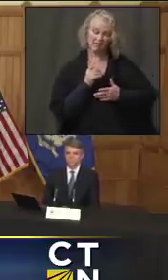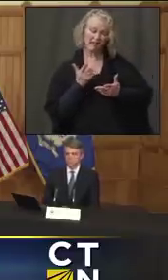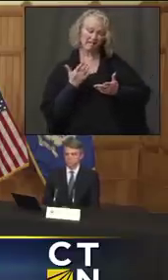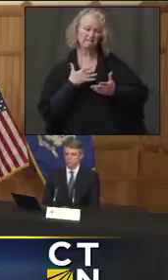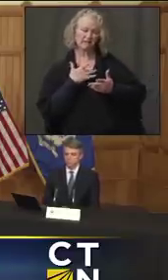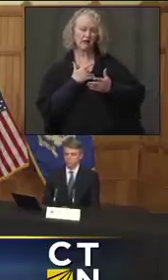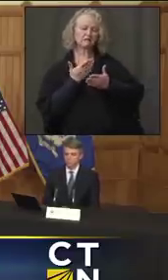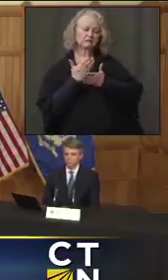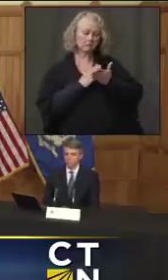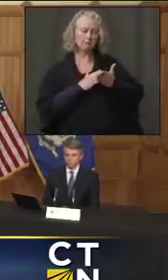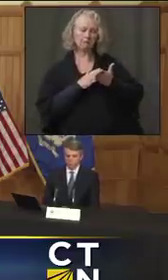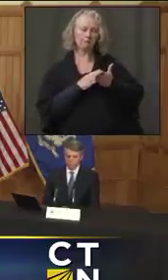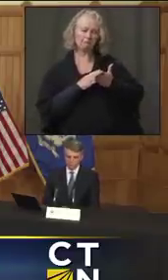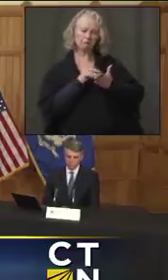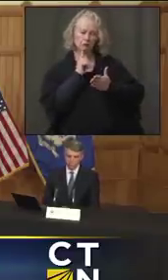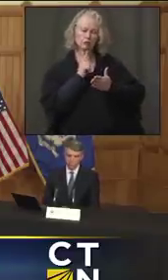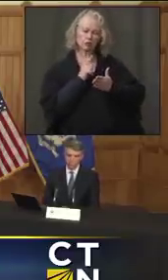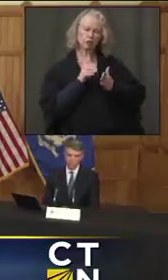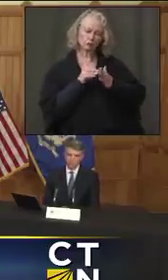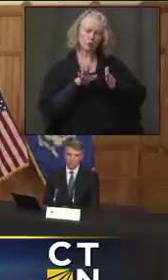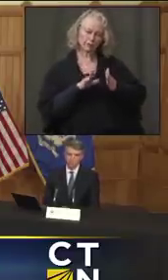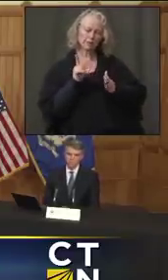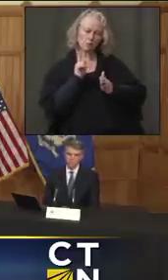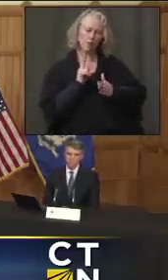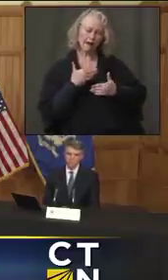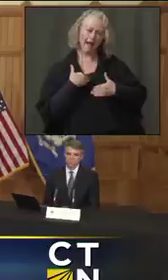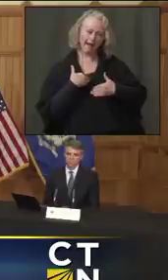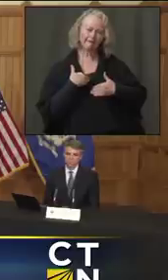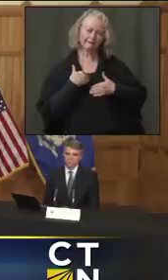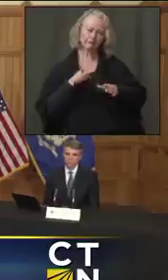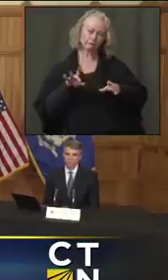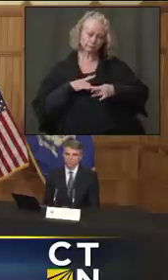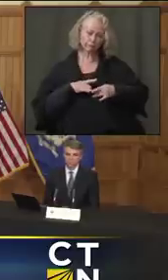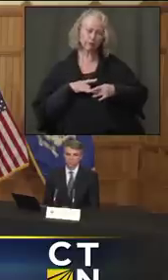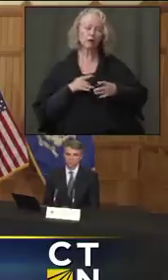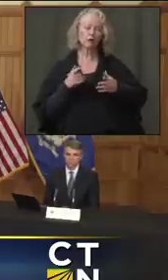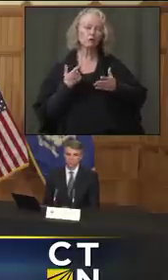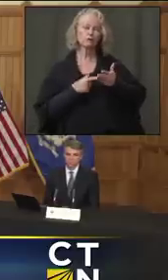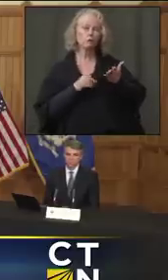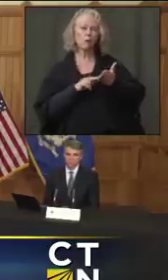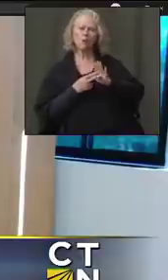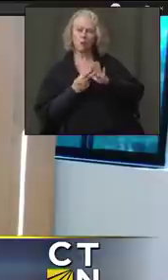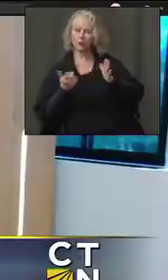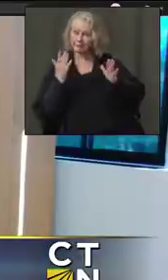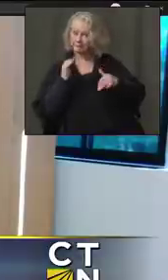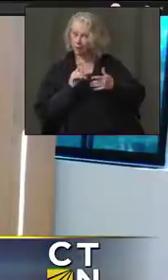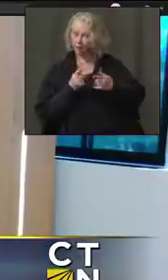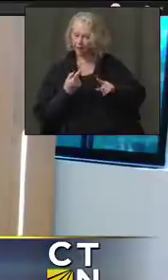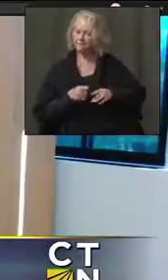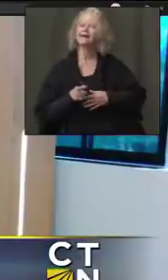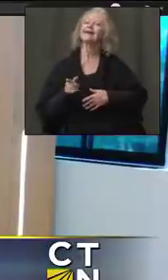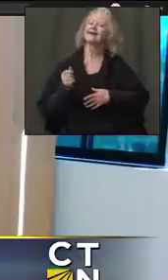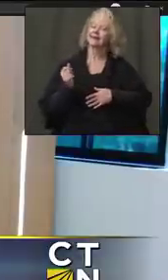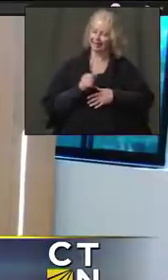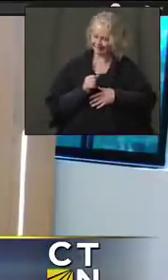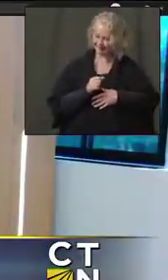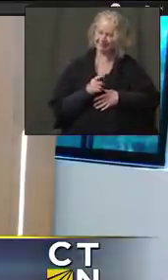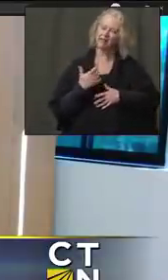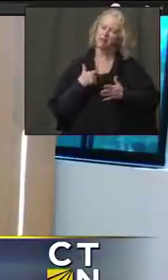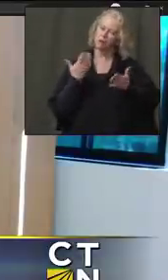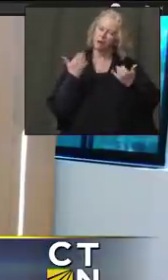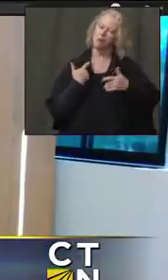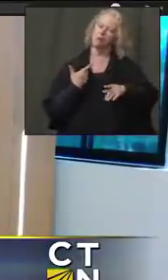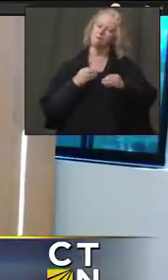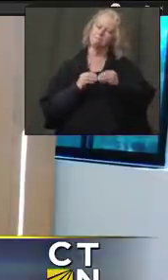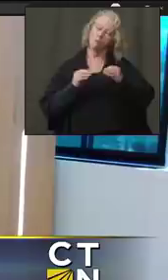that some students are going to get it when after they come back. And that's why they talked about testing, and more